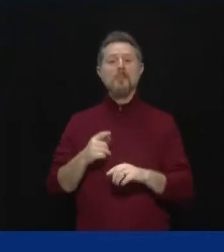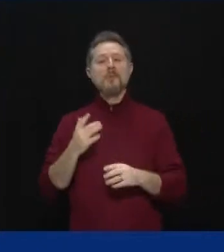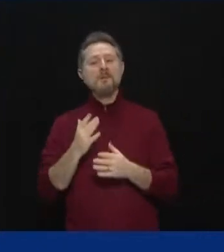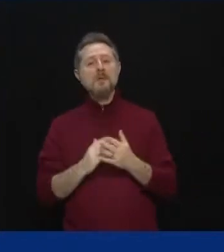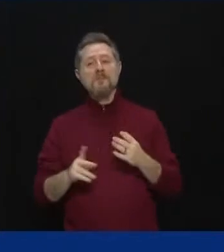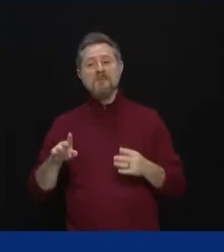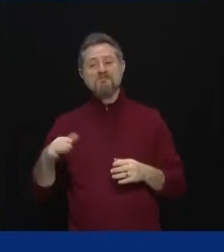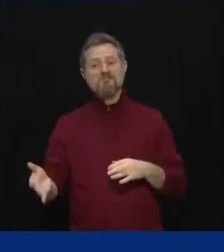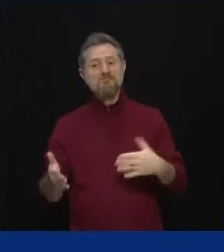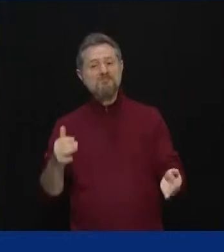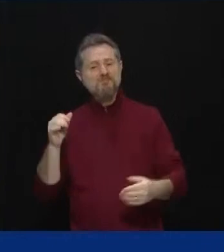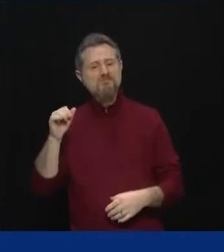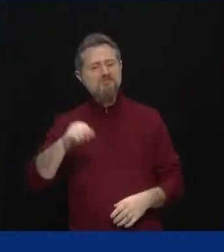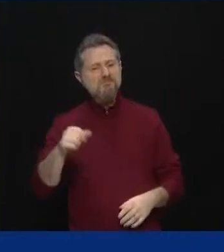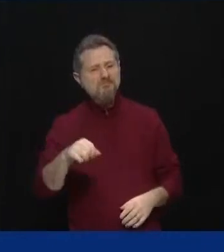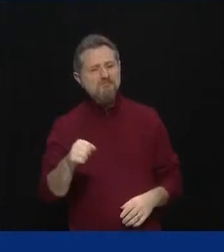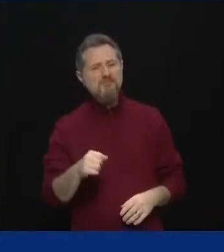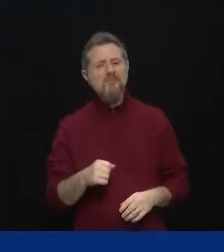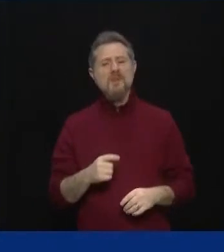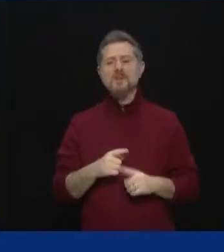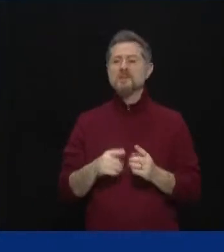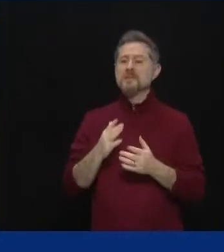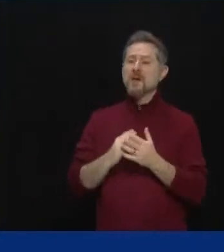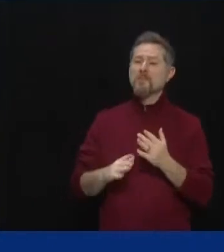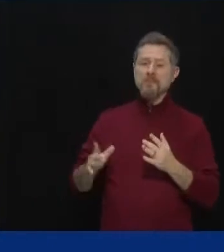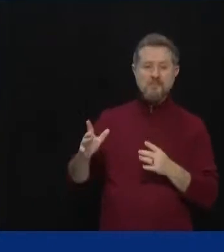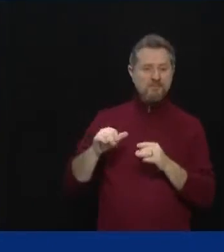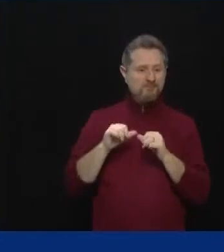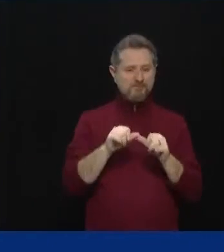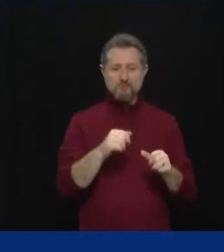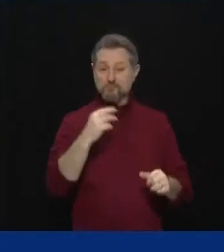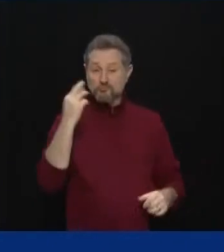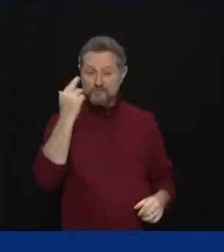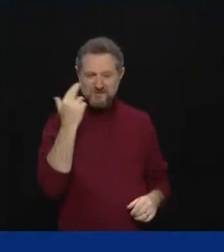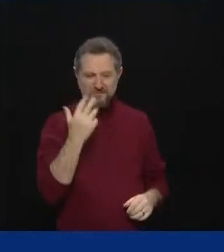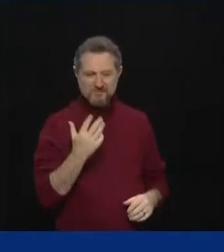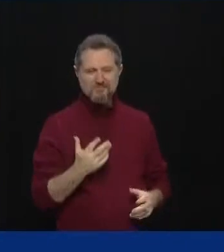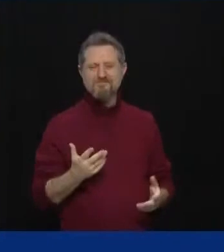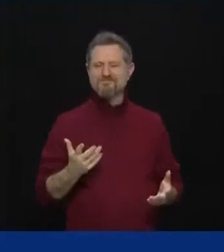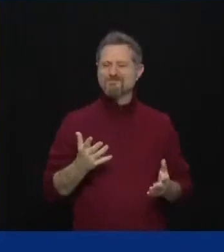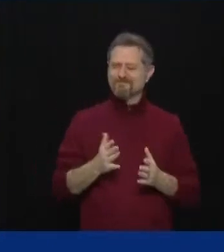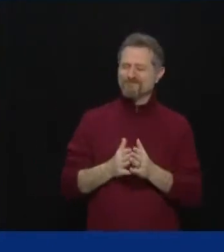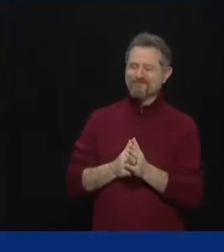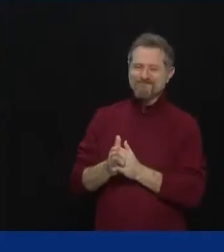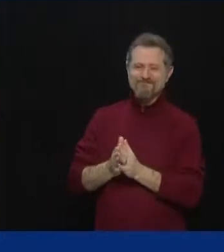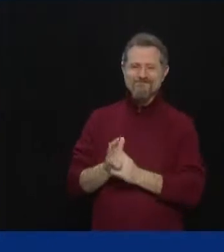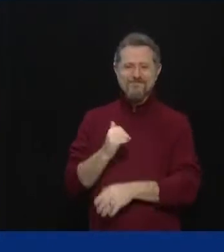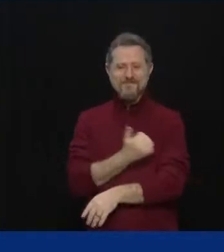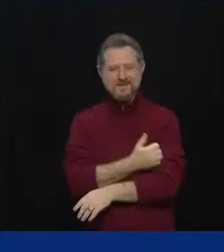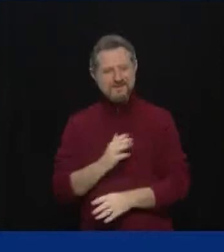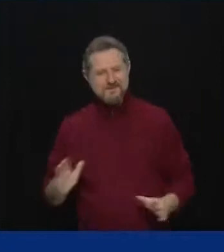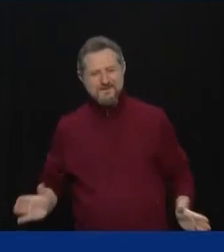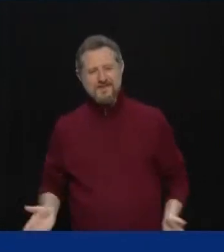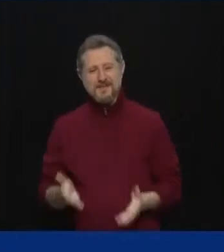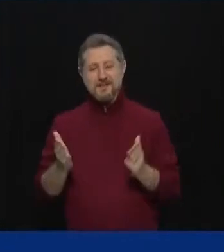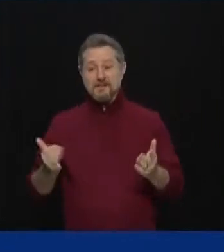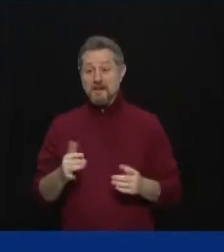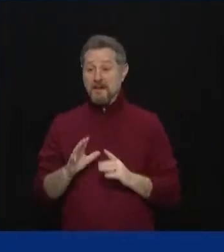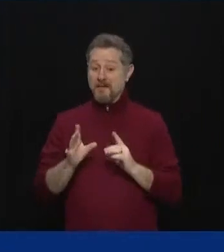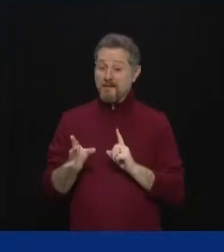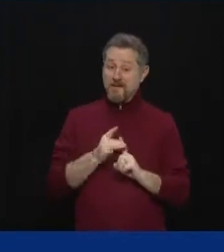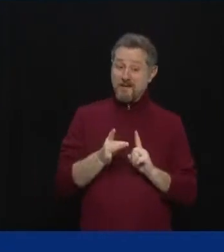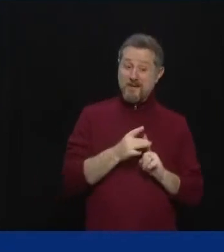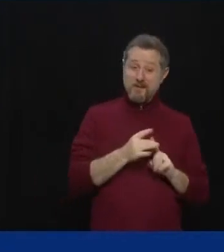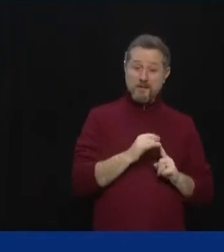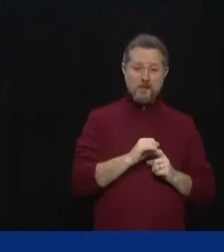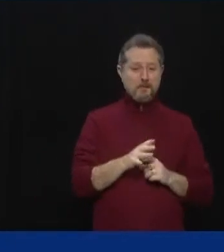something that is very important and a good reason to get vaccinated. But getting infected is not